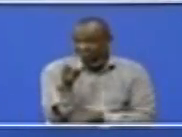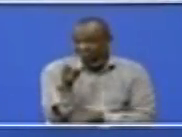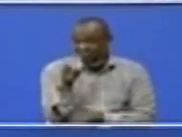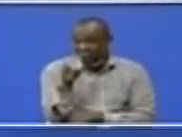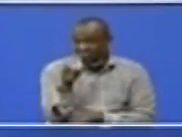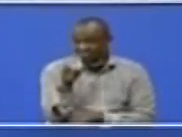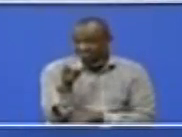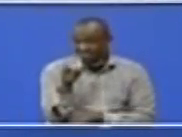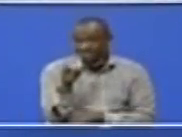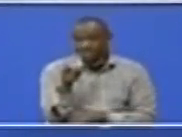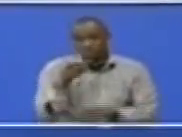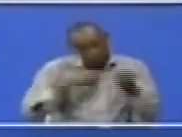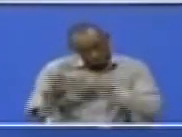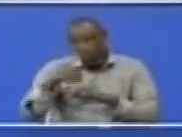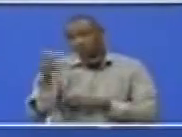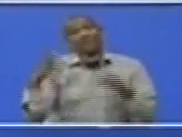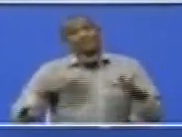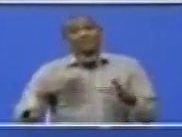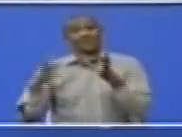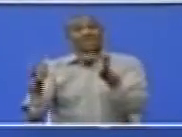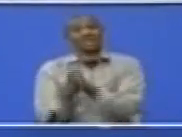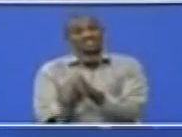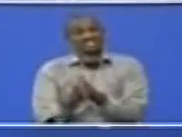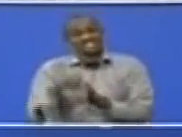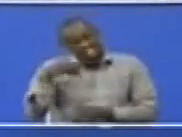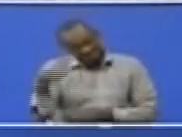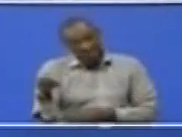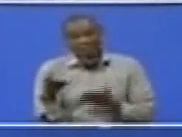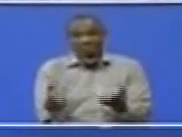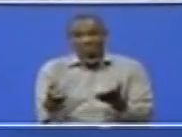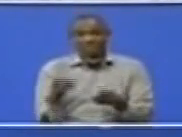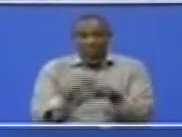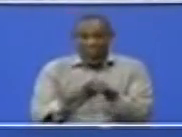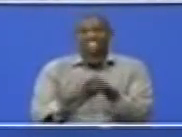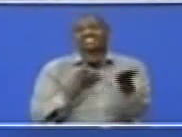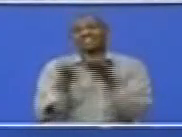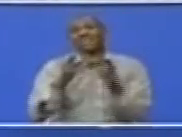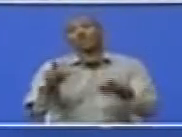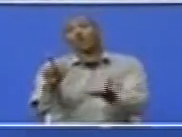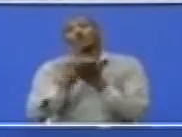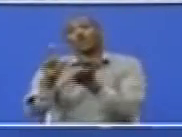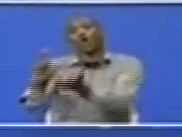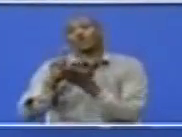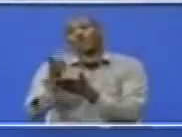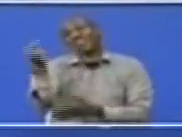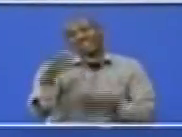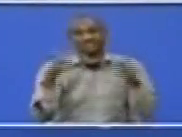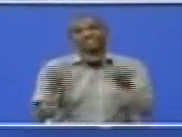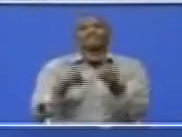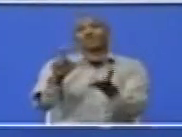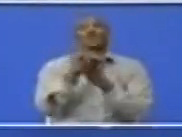was sold to squatters as unserviced plots, plots that are unserviced.